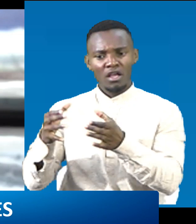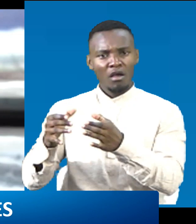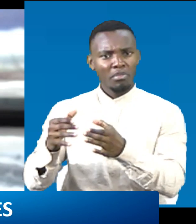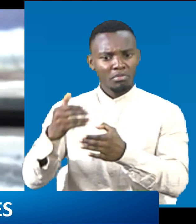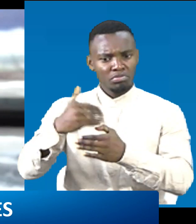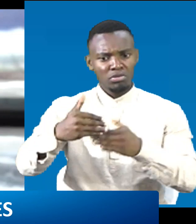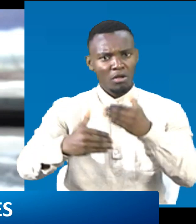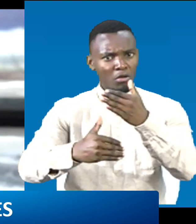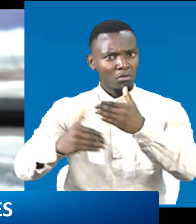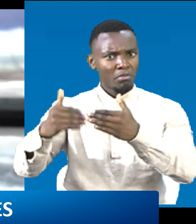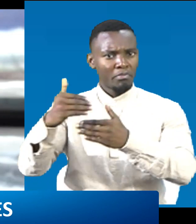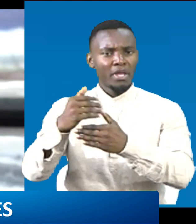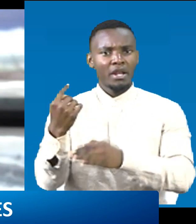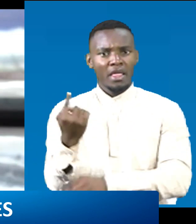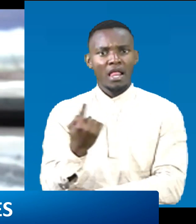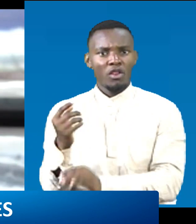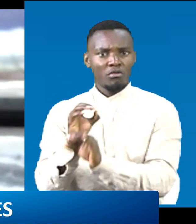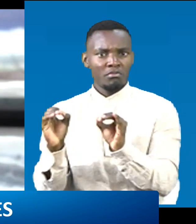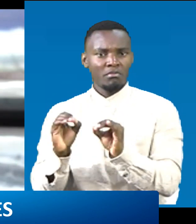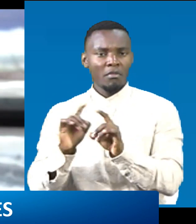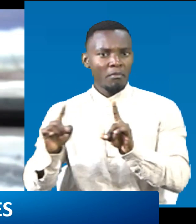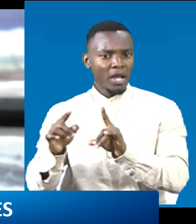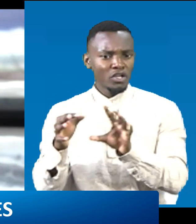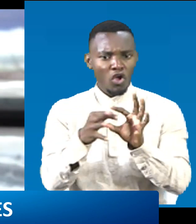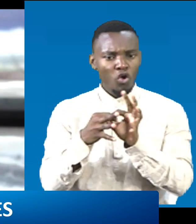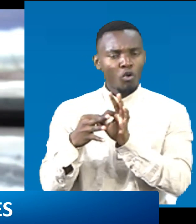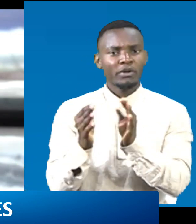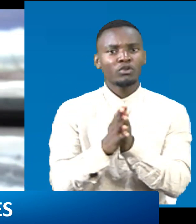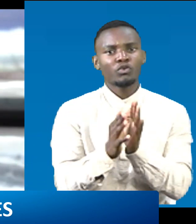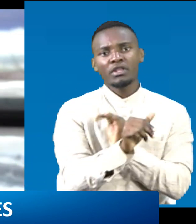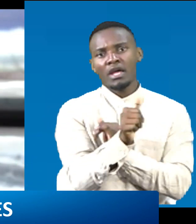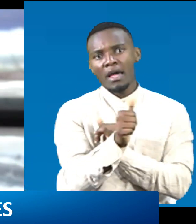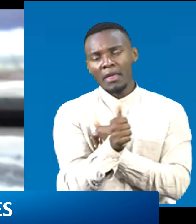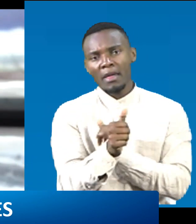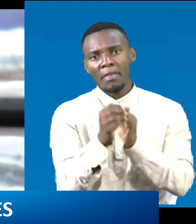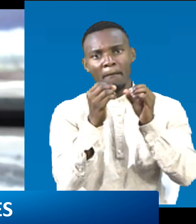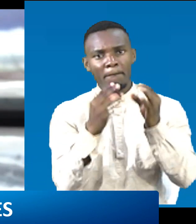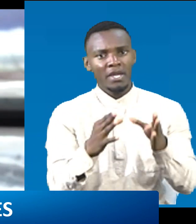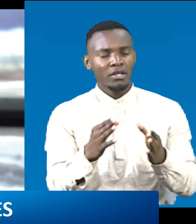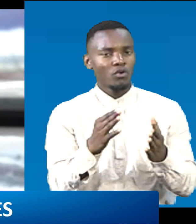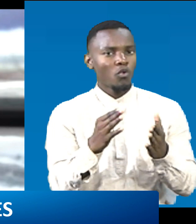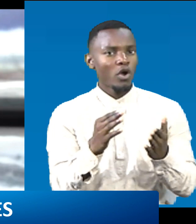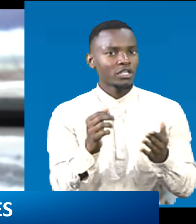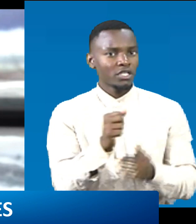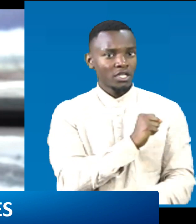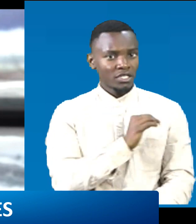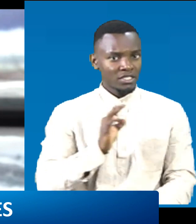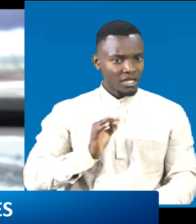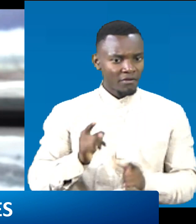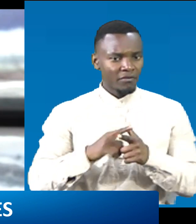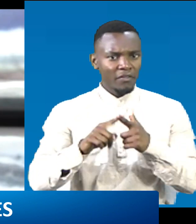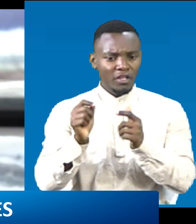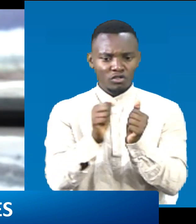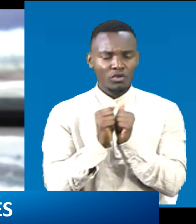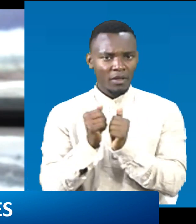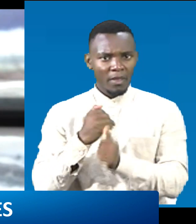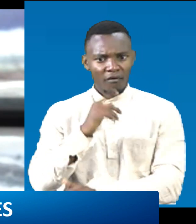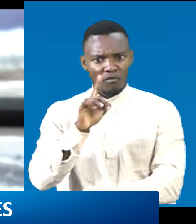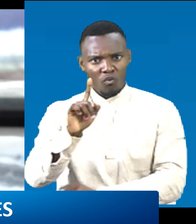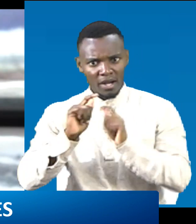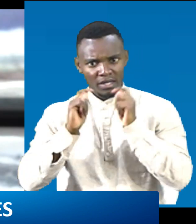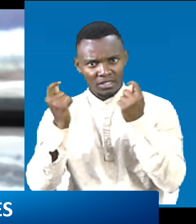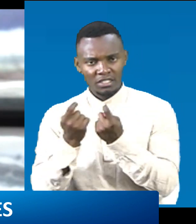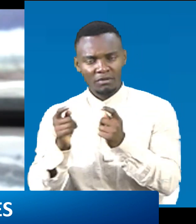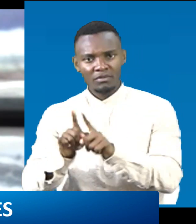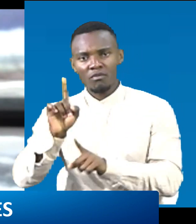by themselves, they also cooperate with multinational employees, and together they have this one team, one goal